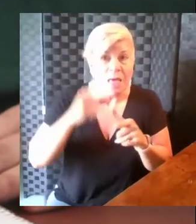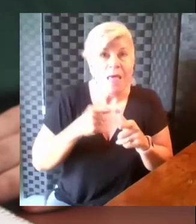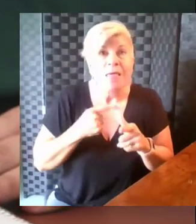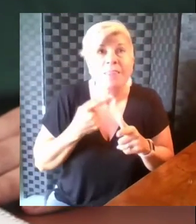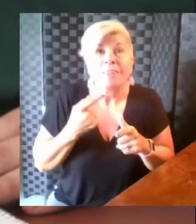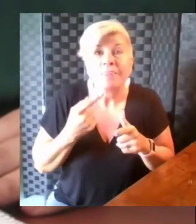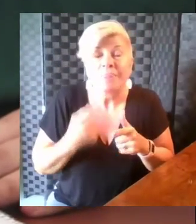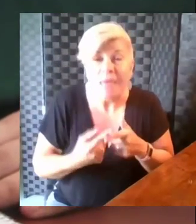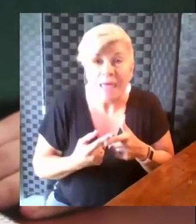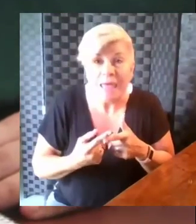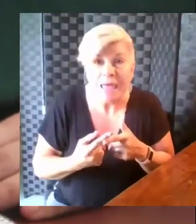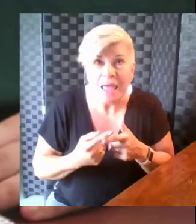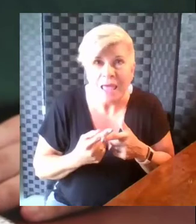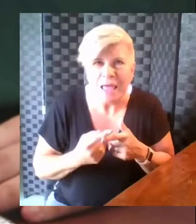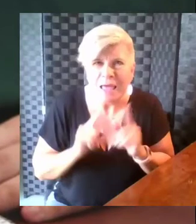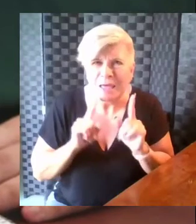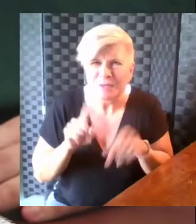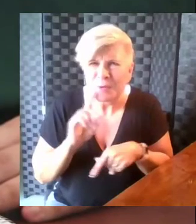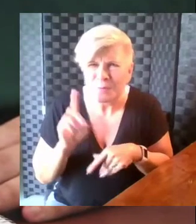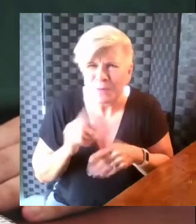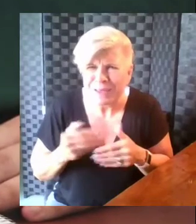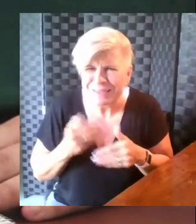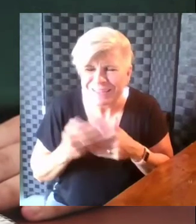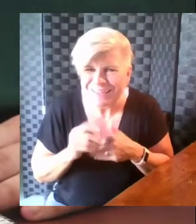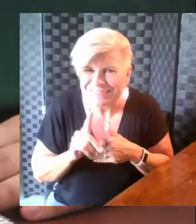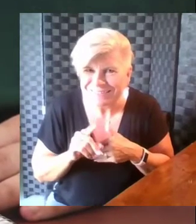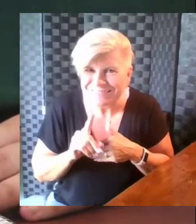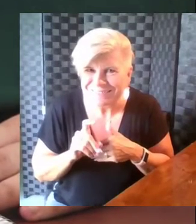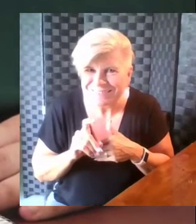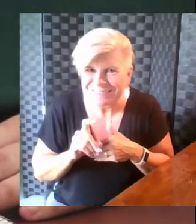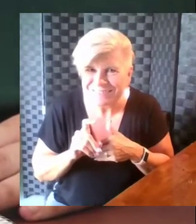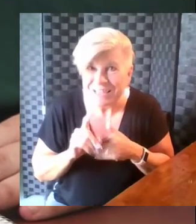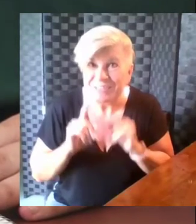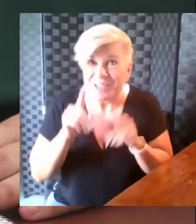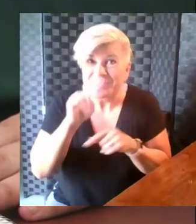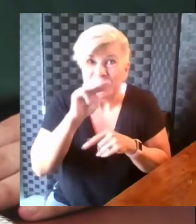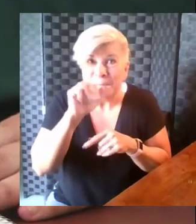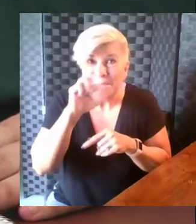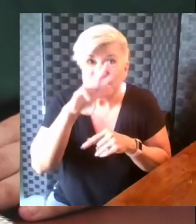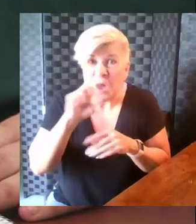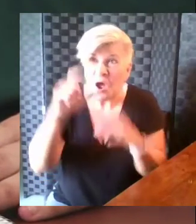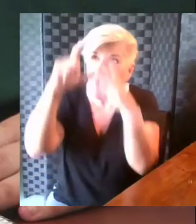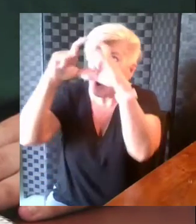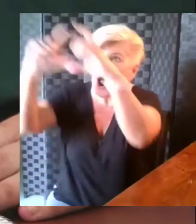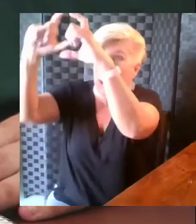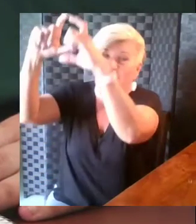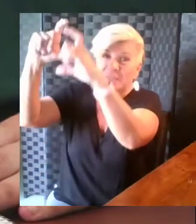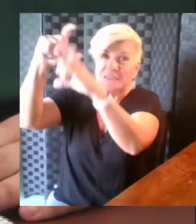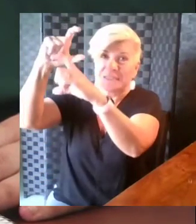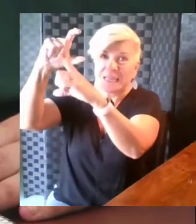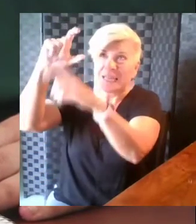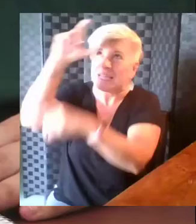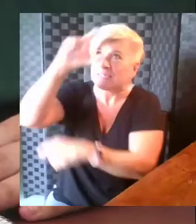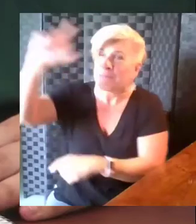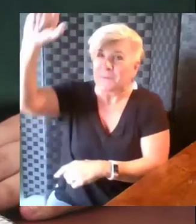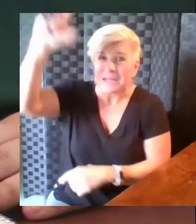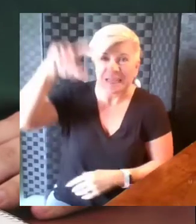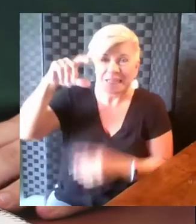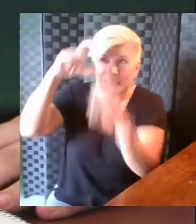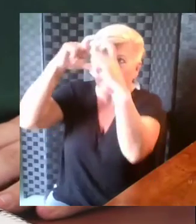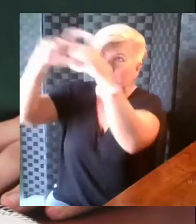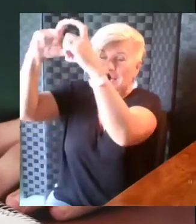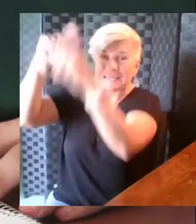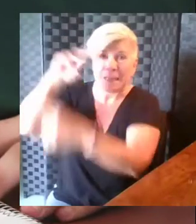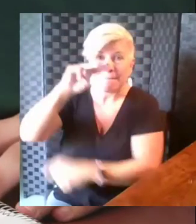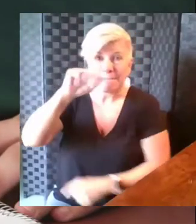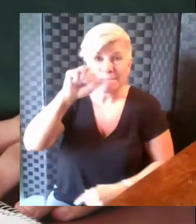Then, do you know where they go next? They go to Mars. Have you ever heard of Mars? It's a planet. You